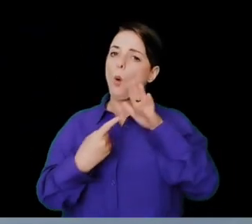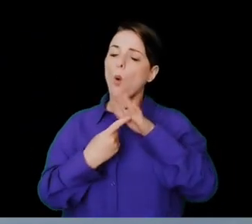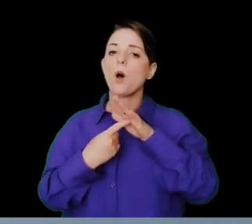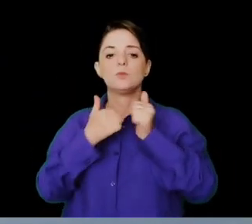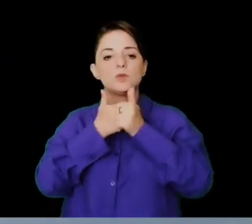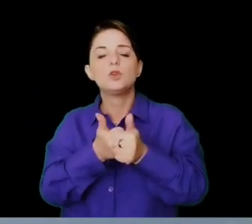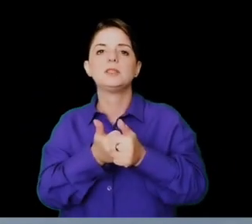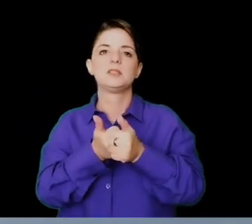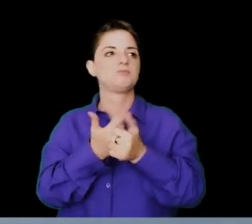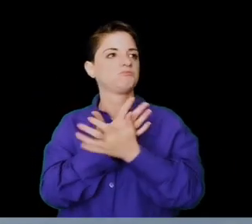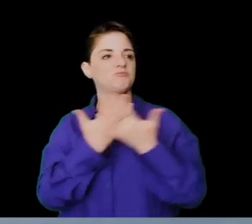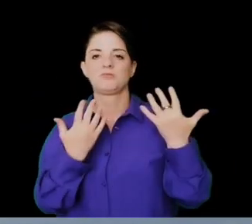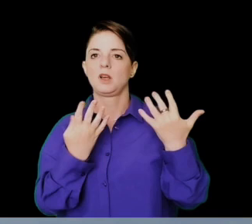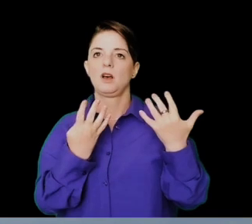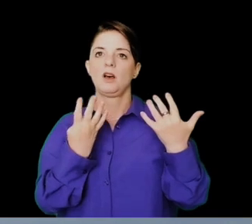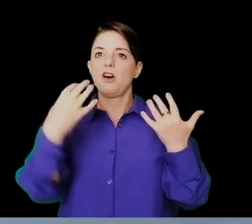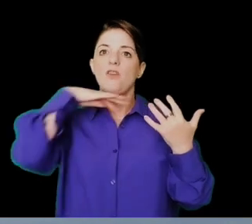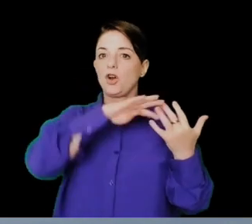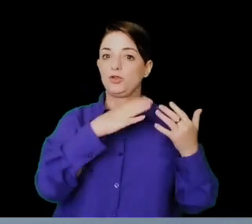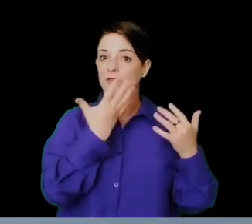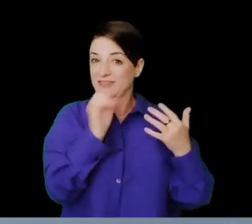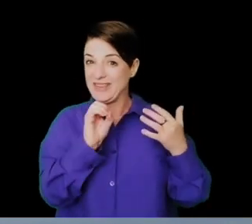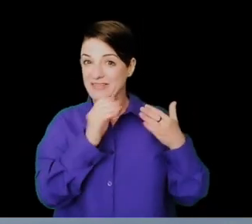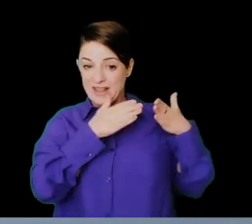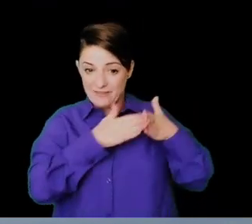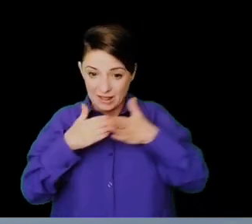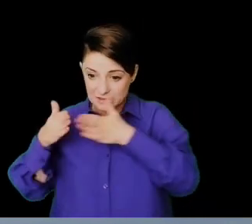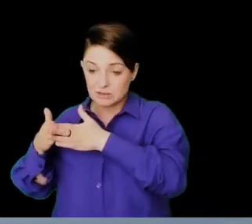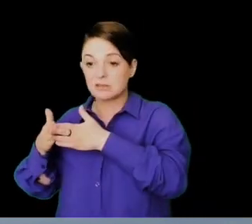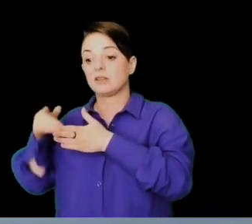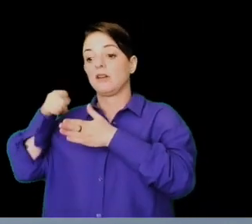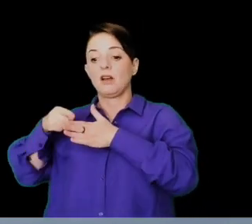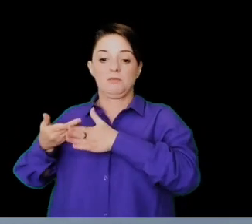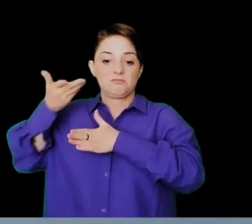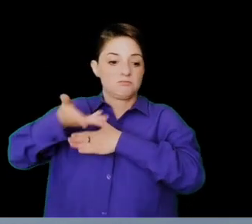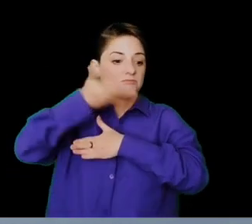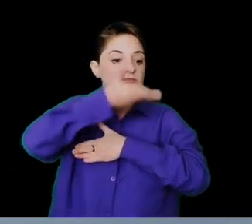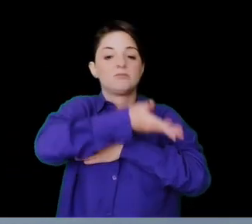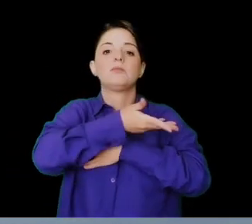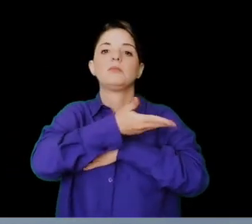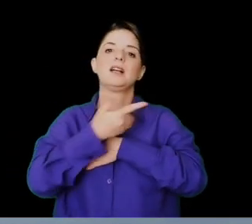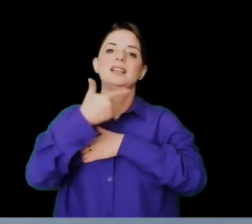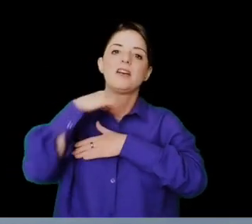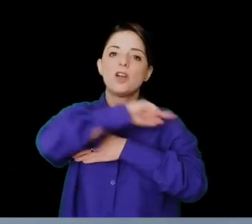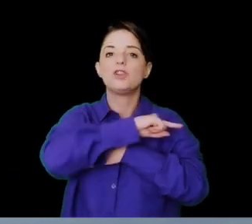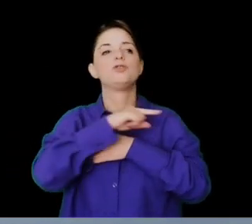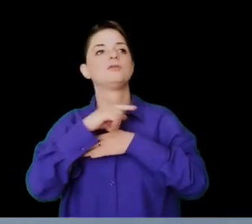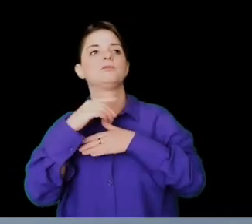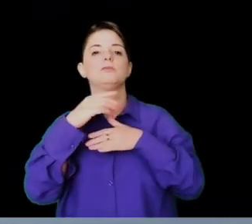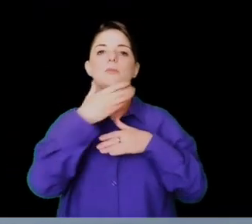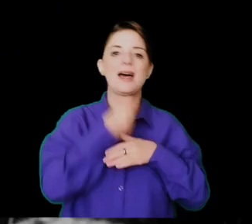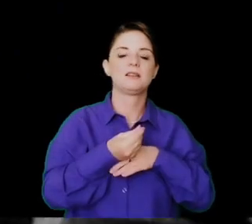was really important. It supported approximately 450 vessels, and that in turn supported over